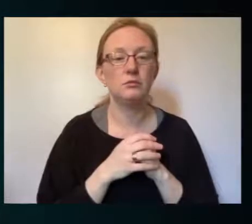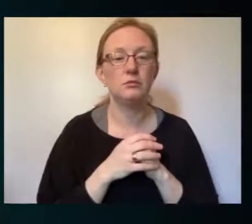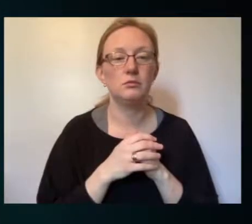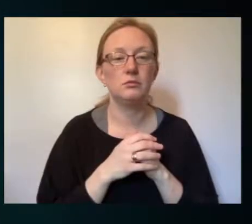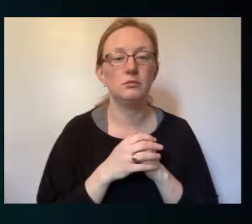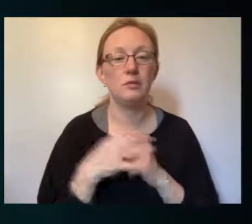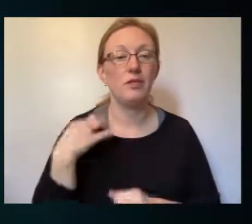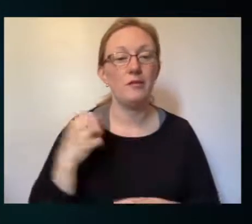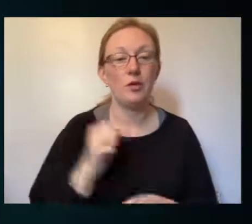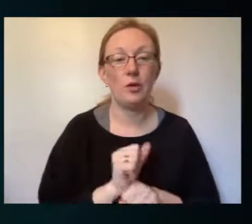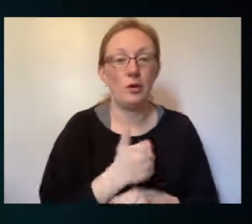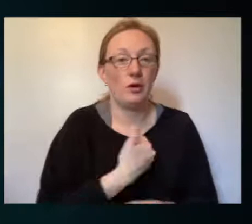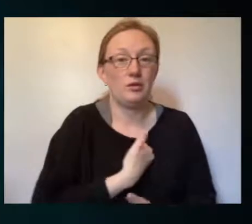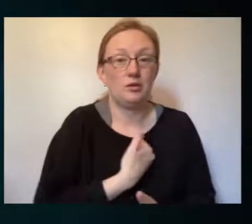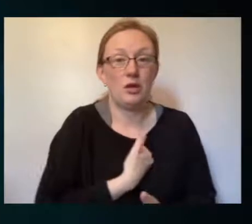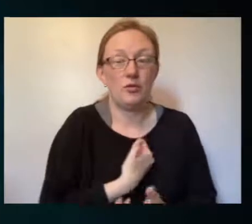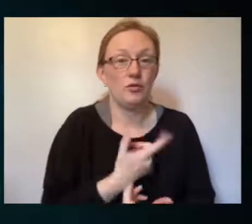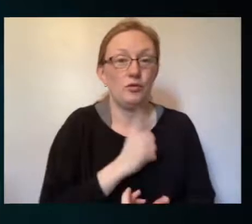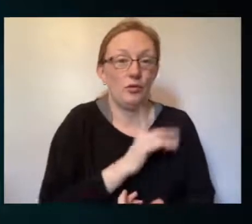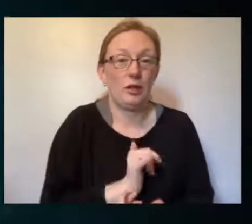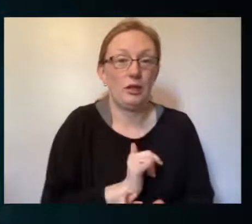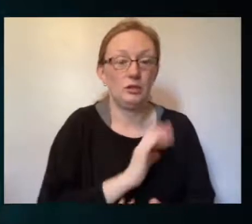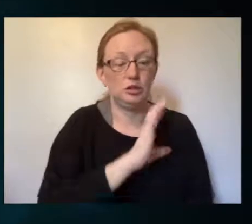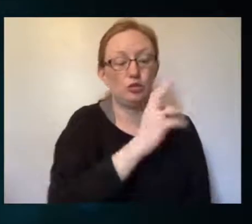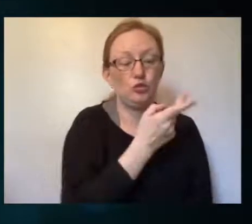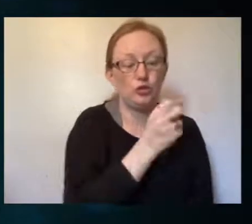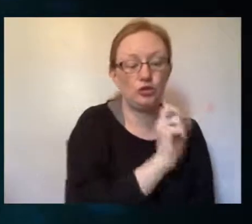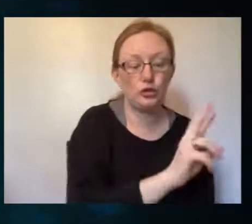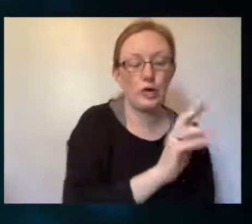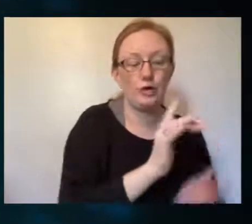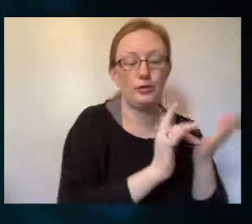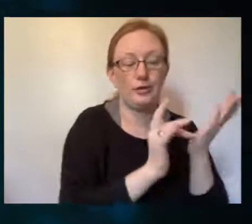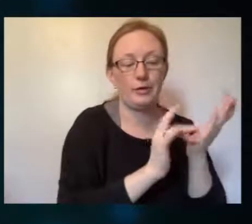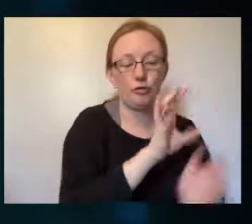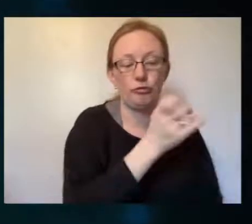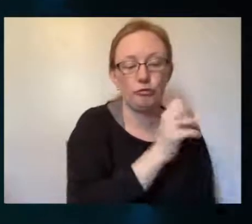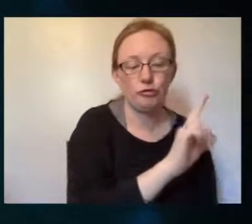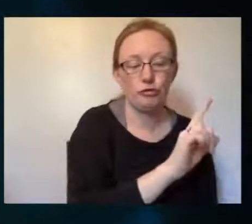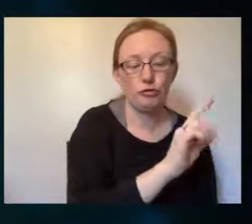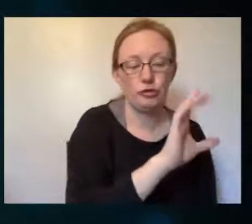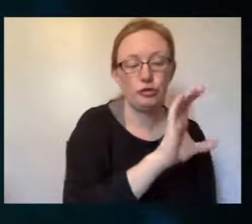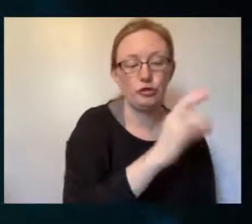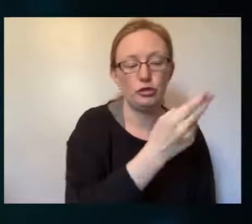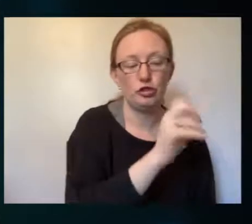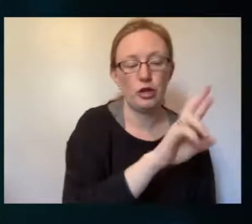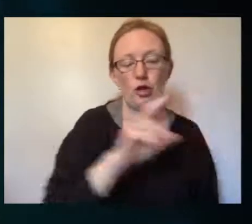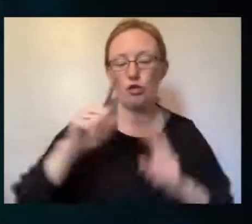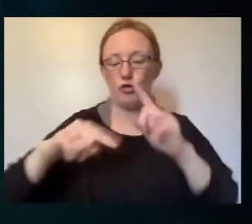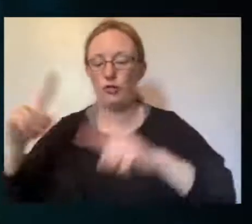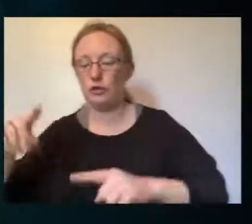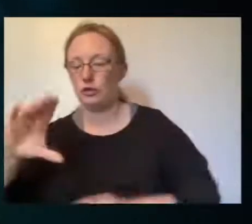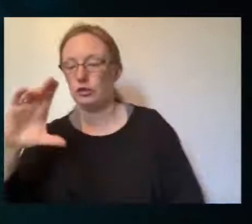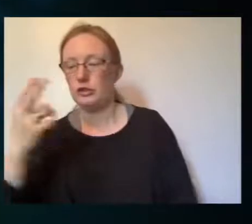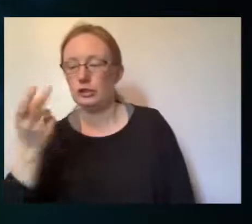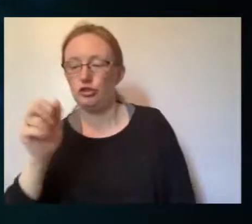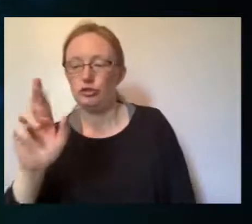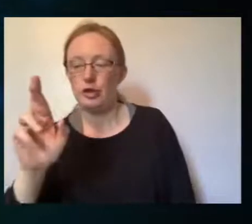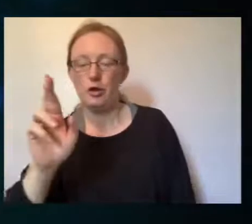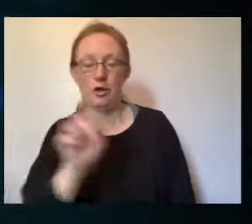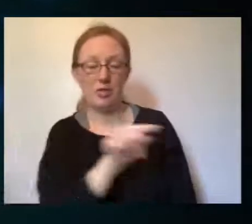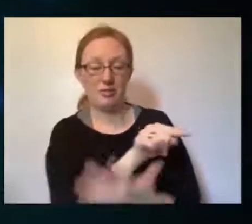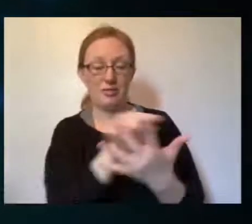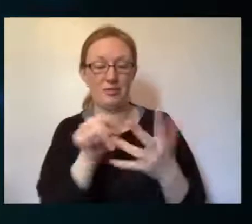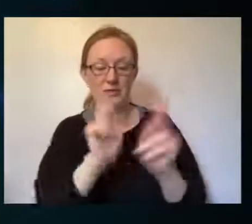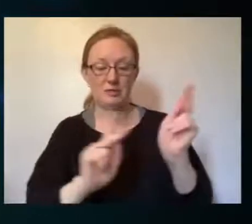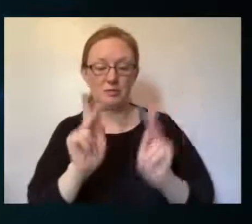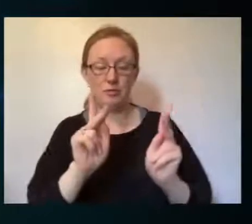ourselves. So the chairs, the technical chairs, the diversity chairs, people like that, essentially gave